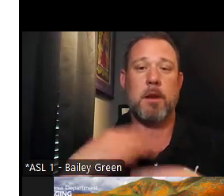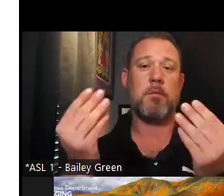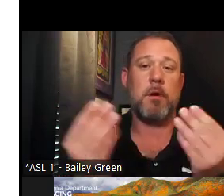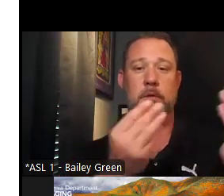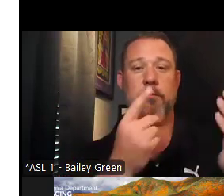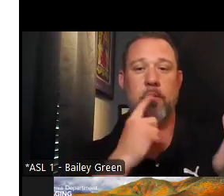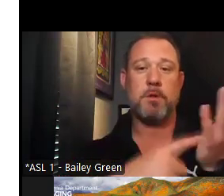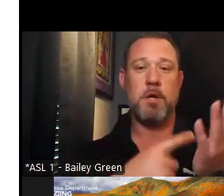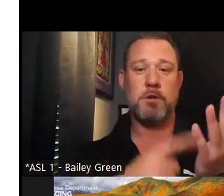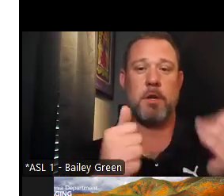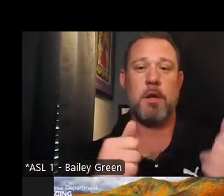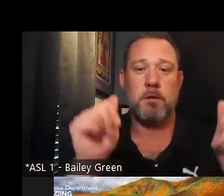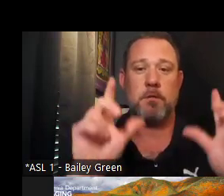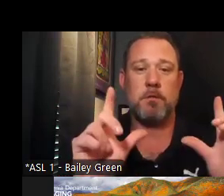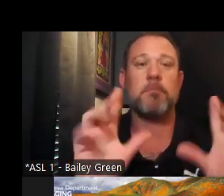go to gallery.